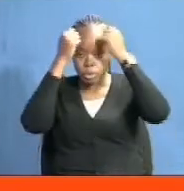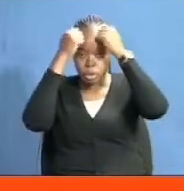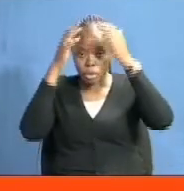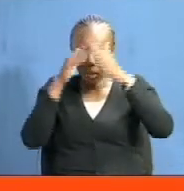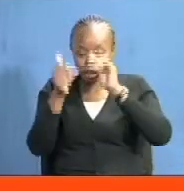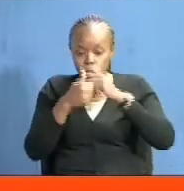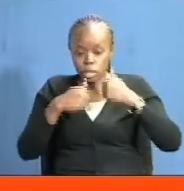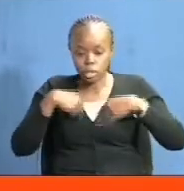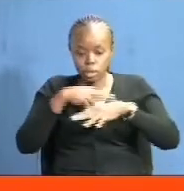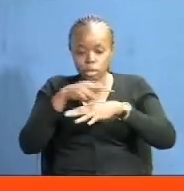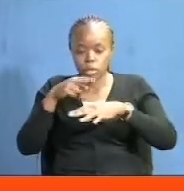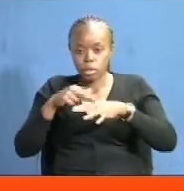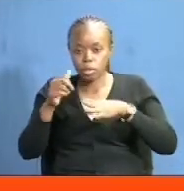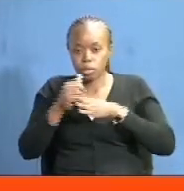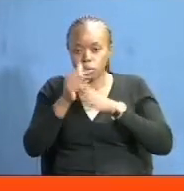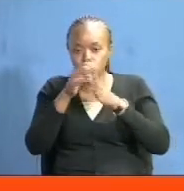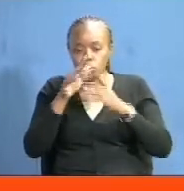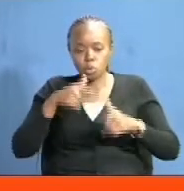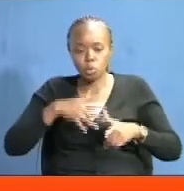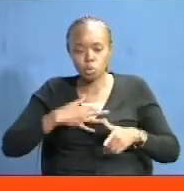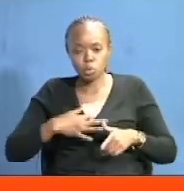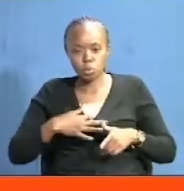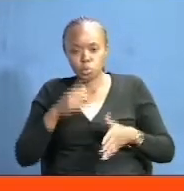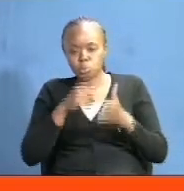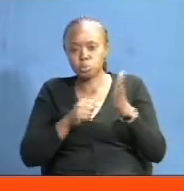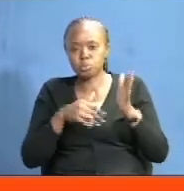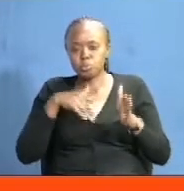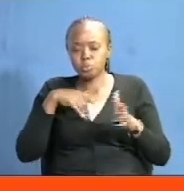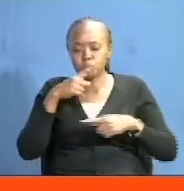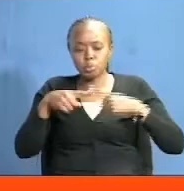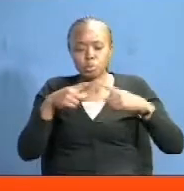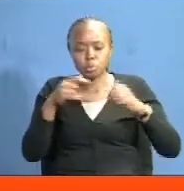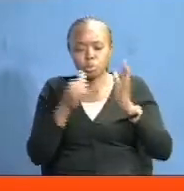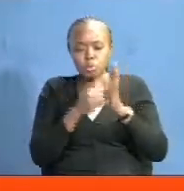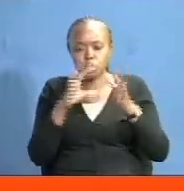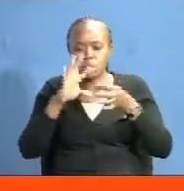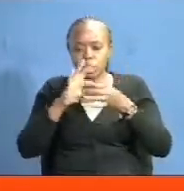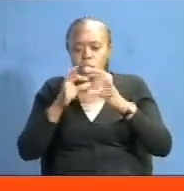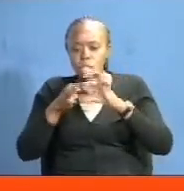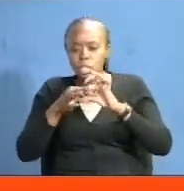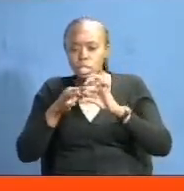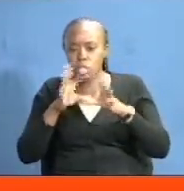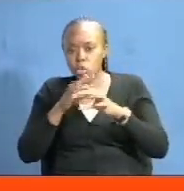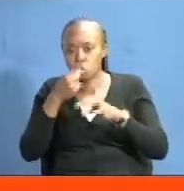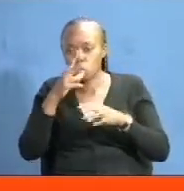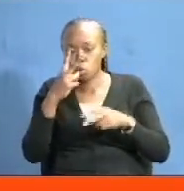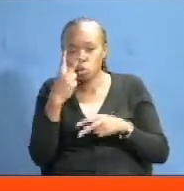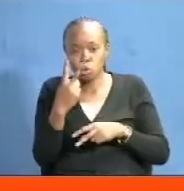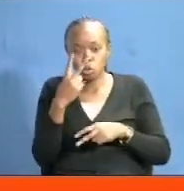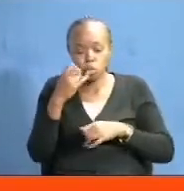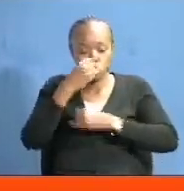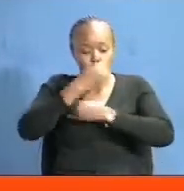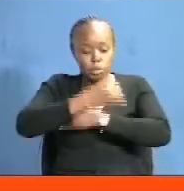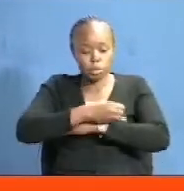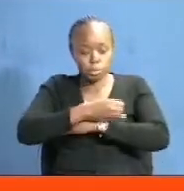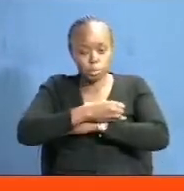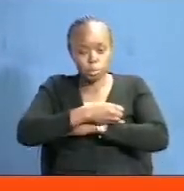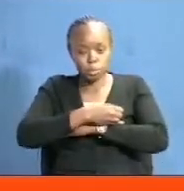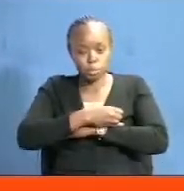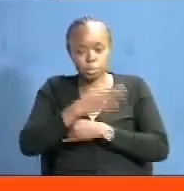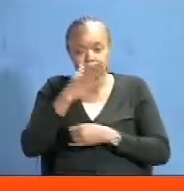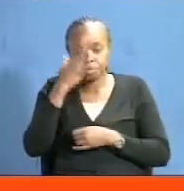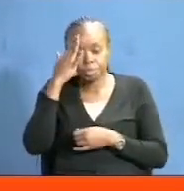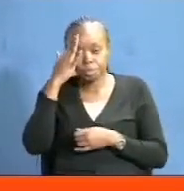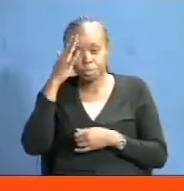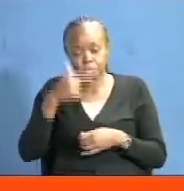national politics, what do you feel about it? Is it creating a disconnect between the politics of the two institutions? I do not